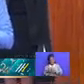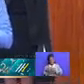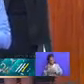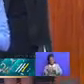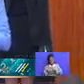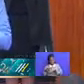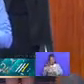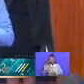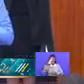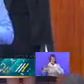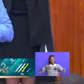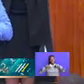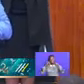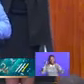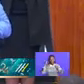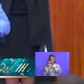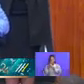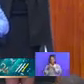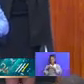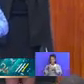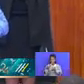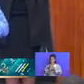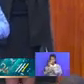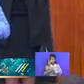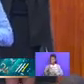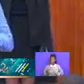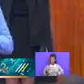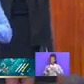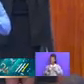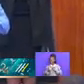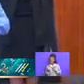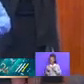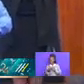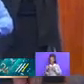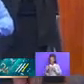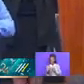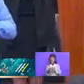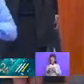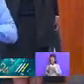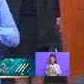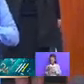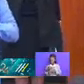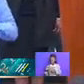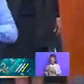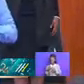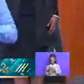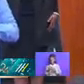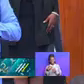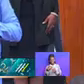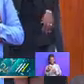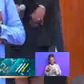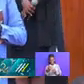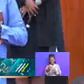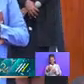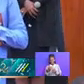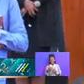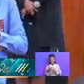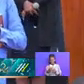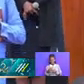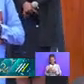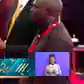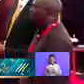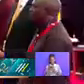time next week God is going to give you a job the person was not receiving it the Usher behind that I didn't call the name say I receive